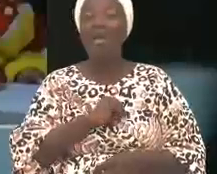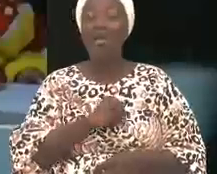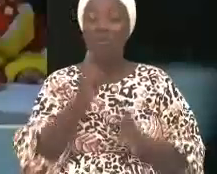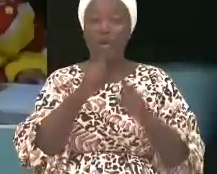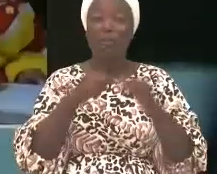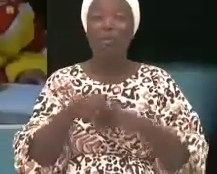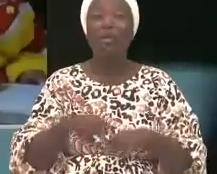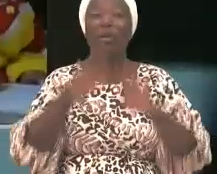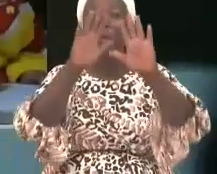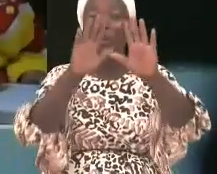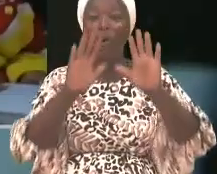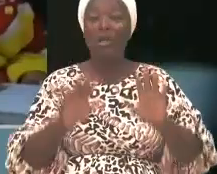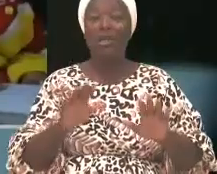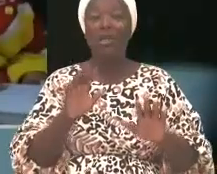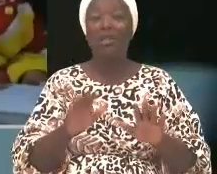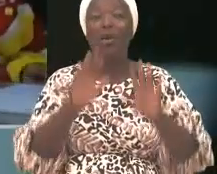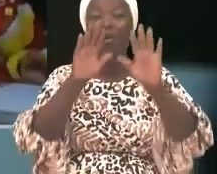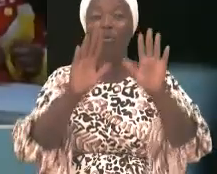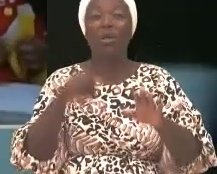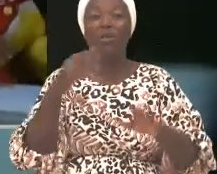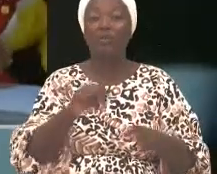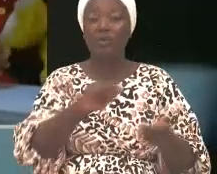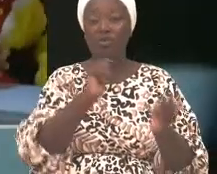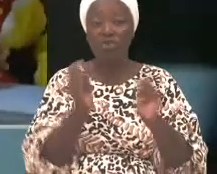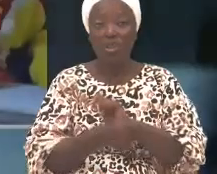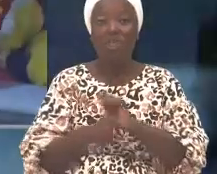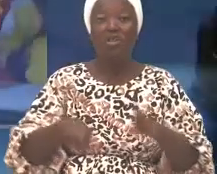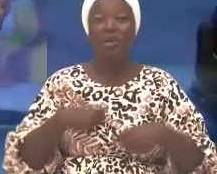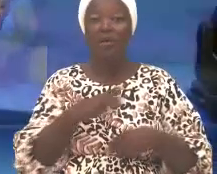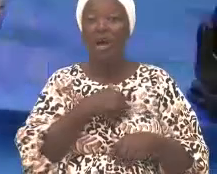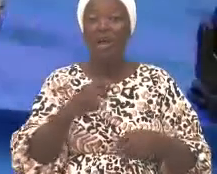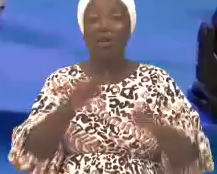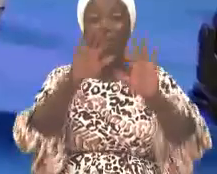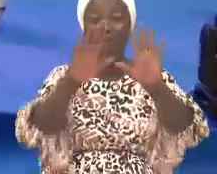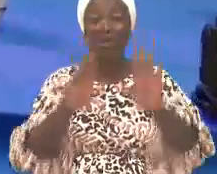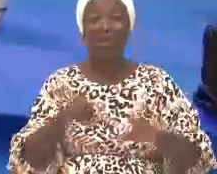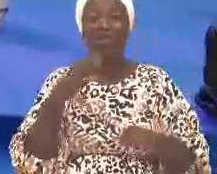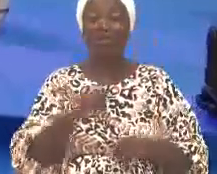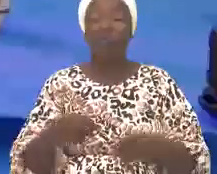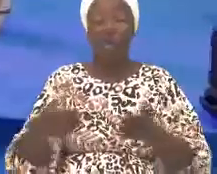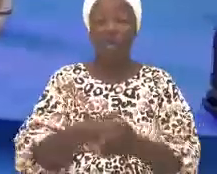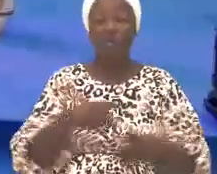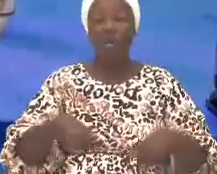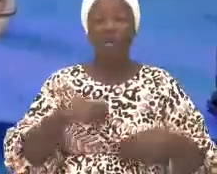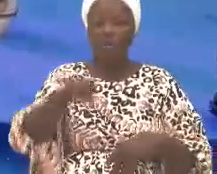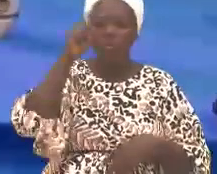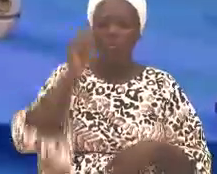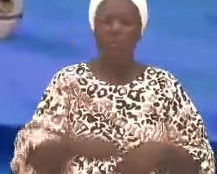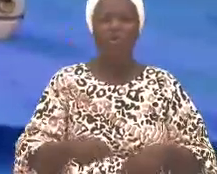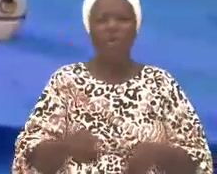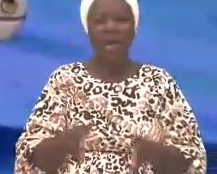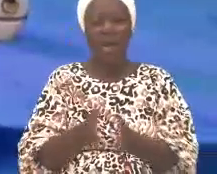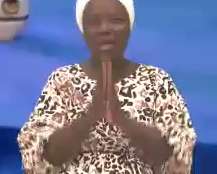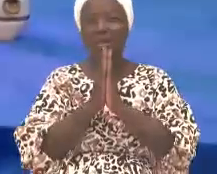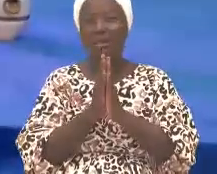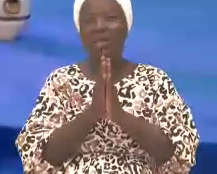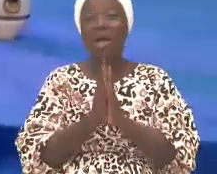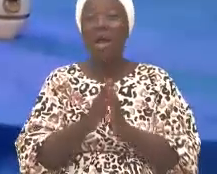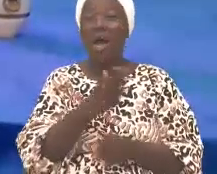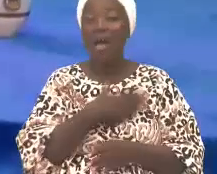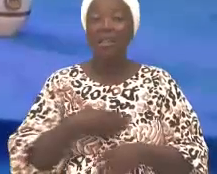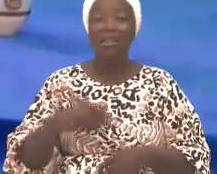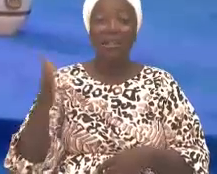the wonders of a changed life and the wonders of a new life. They must inquire, they must ask, they must